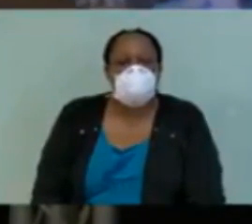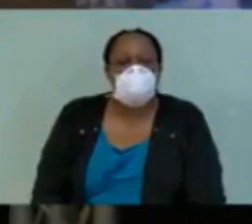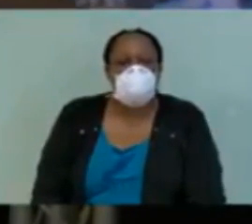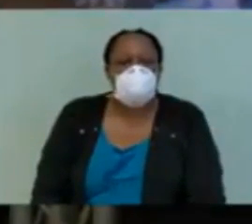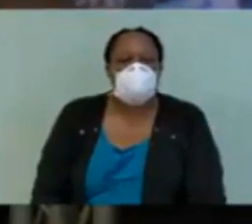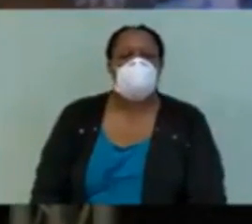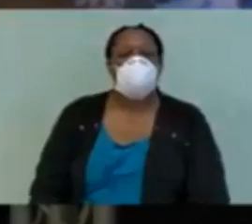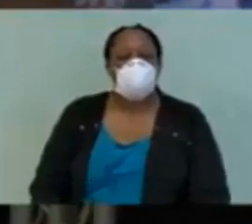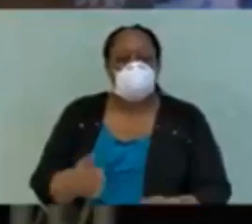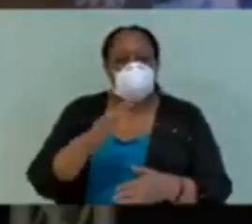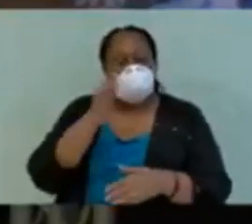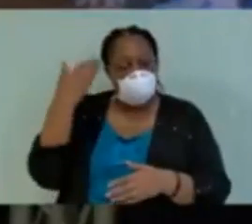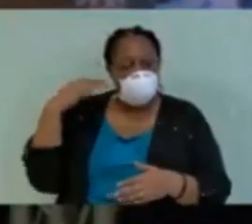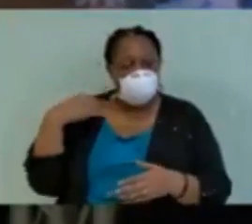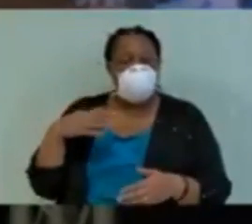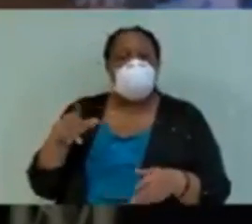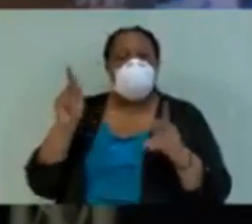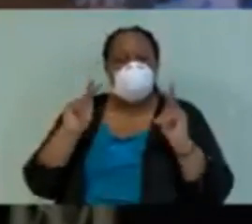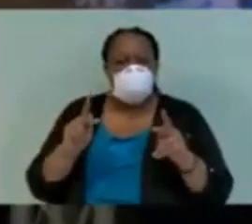public.